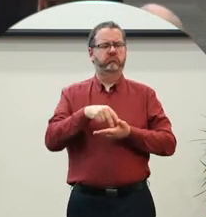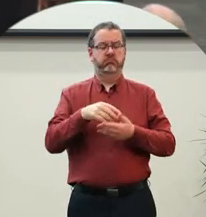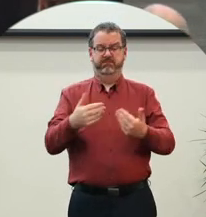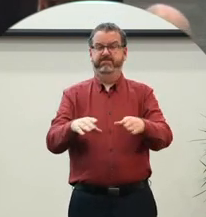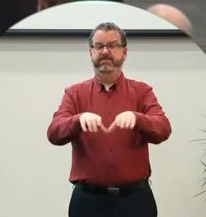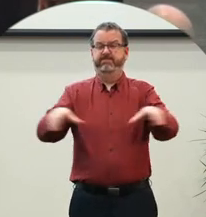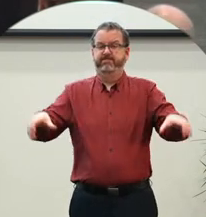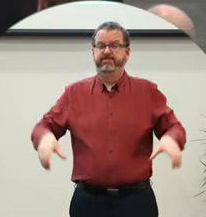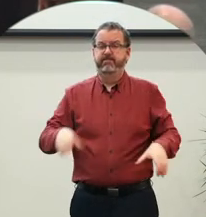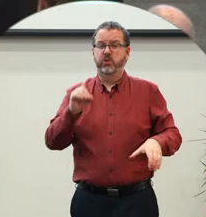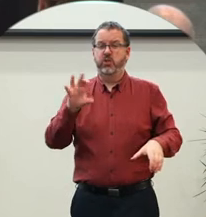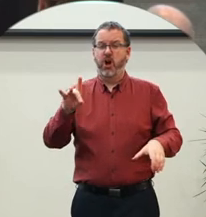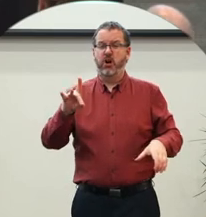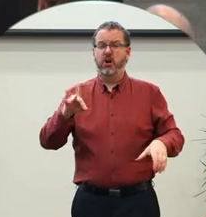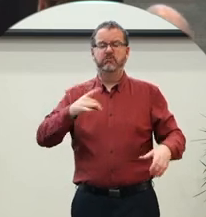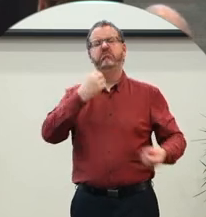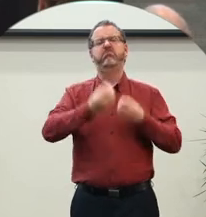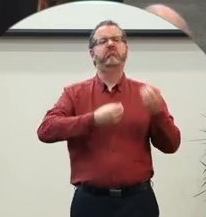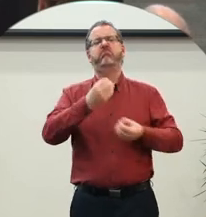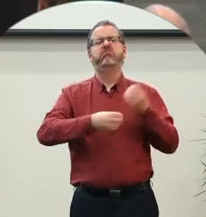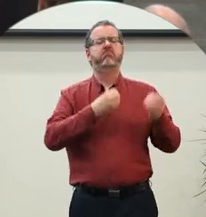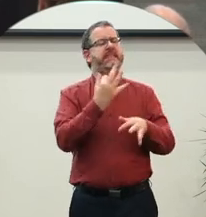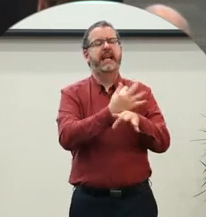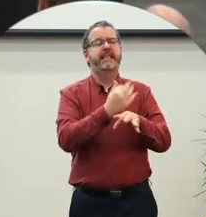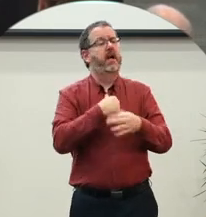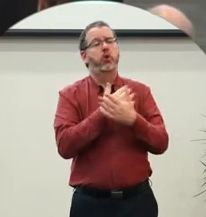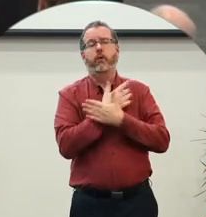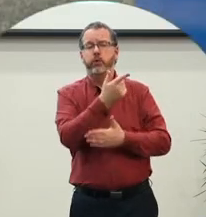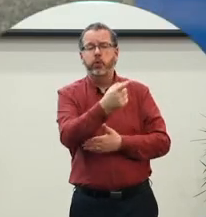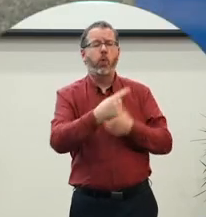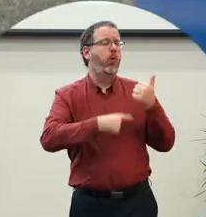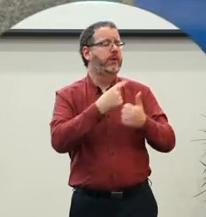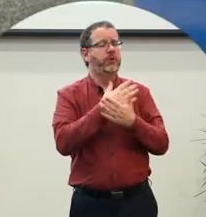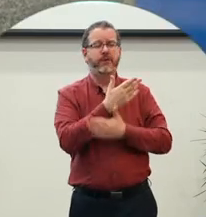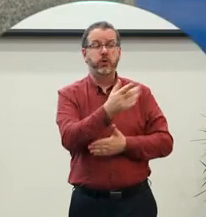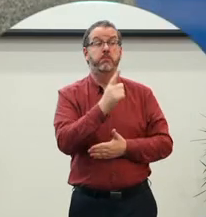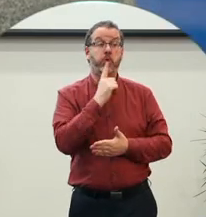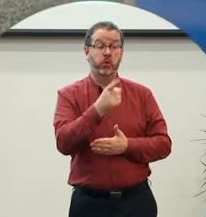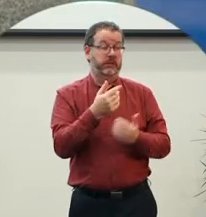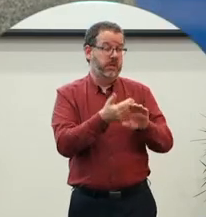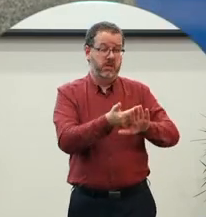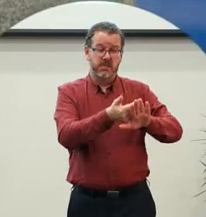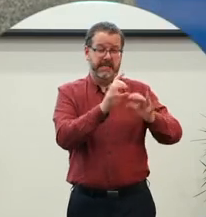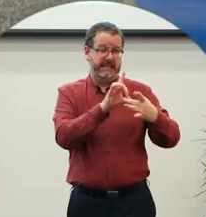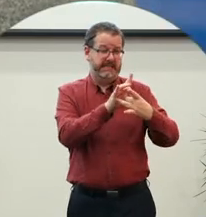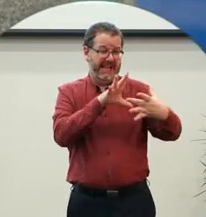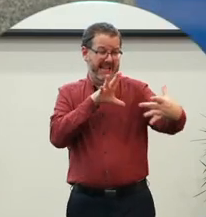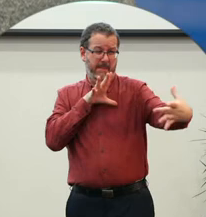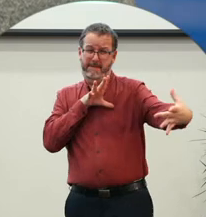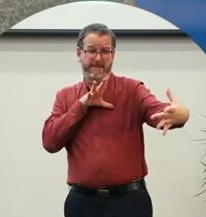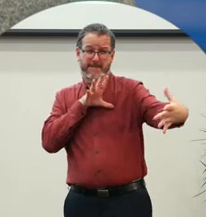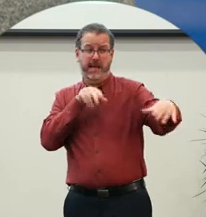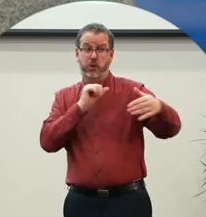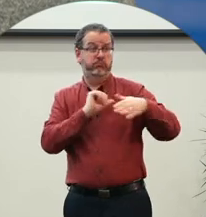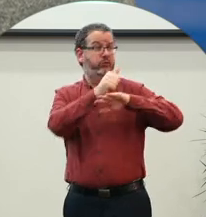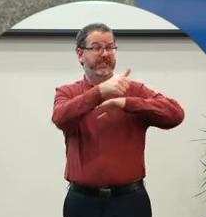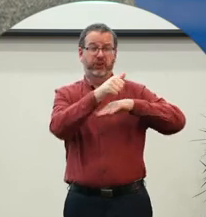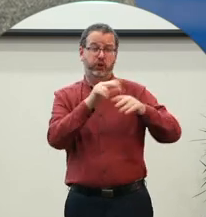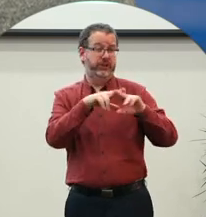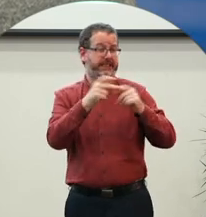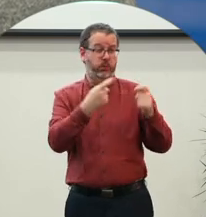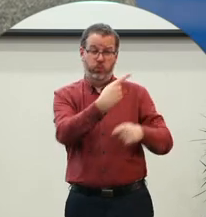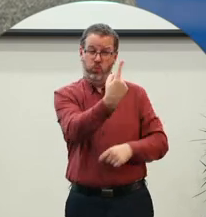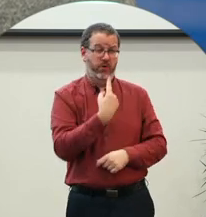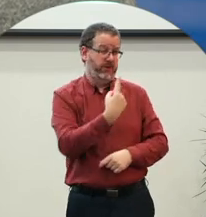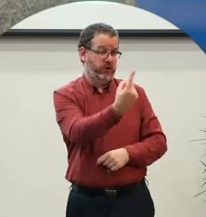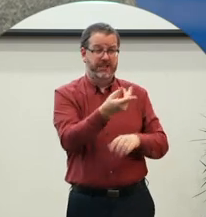saying, you know, Daddy, I love you and I'll always love you, but there's just this gulf between us now that can't be bridged until one of us dies, and